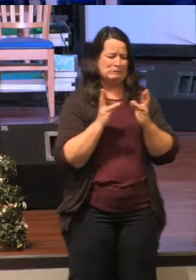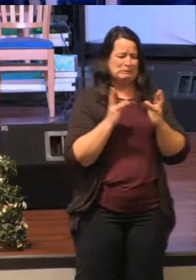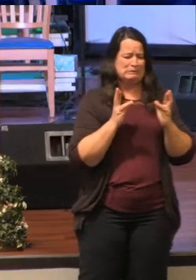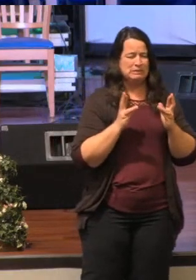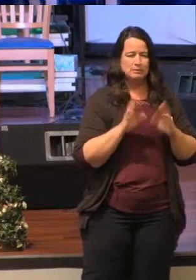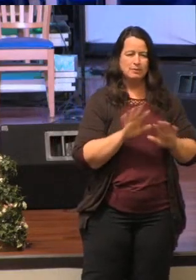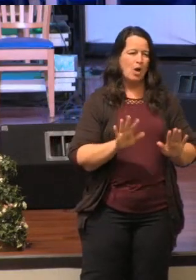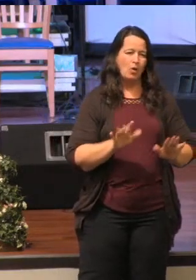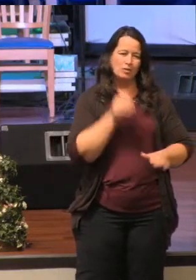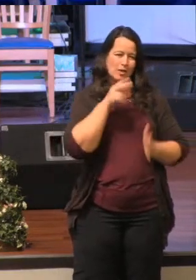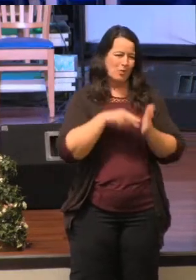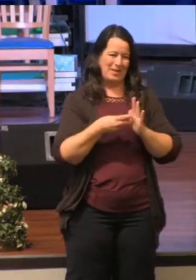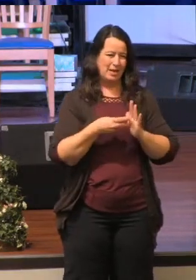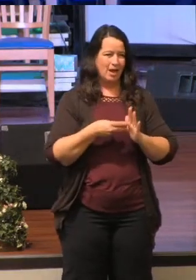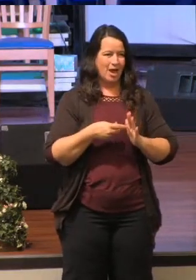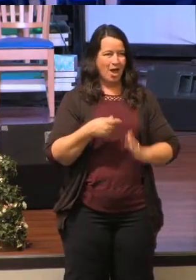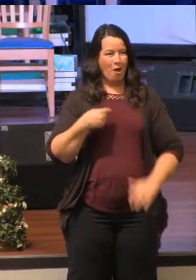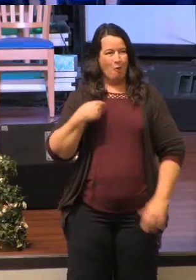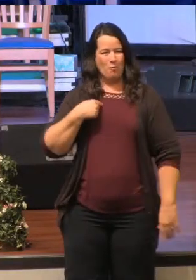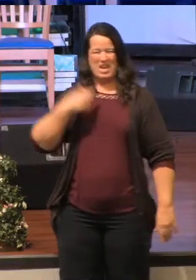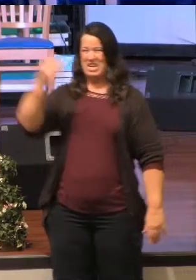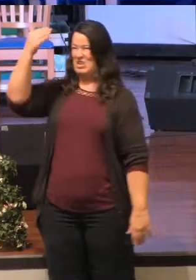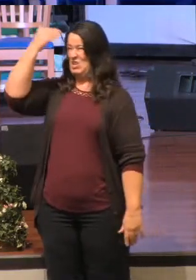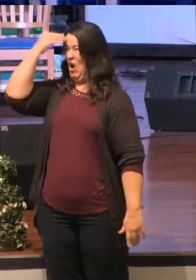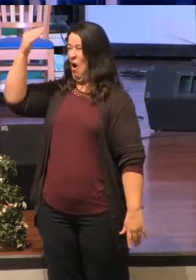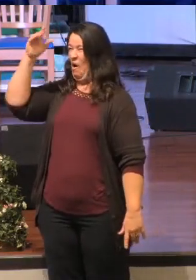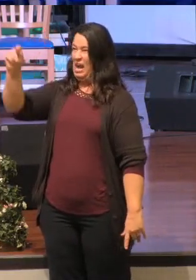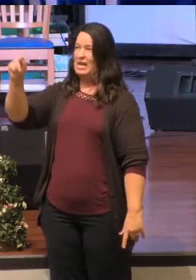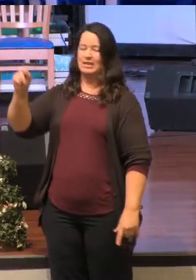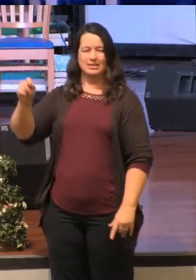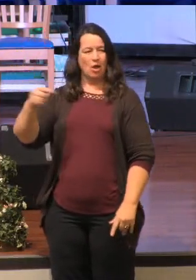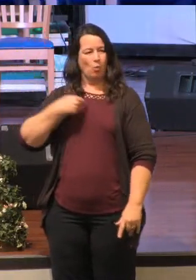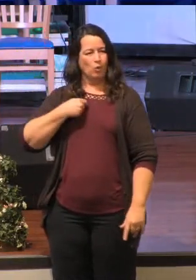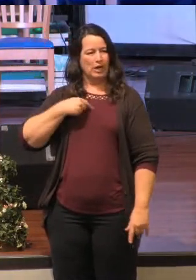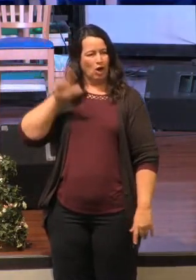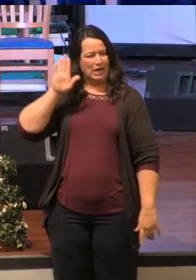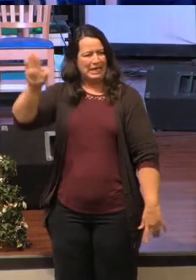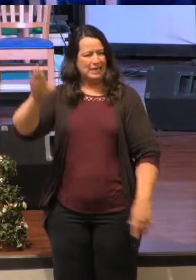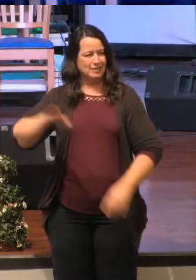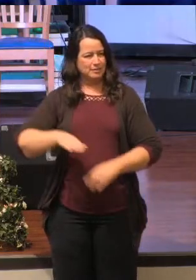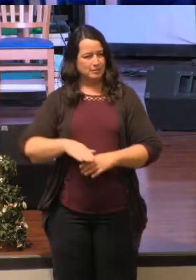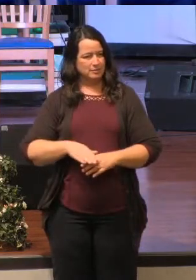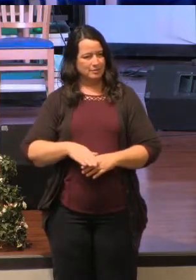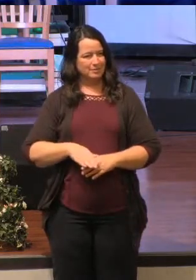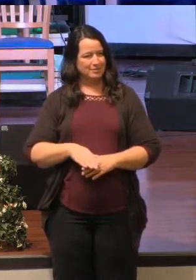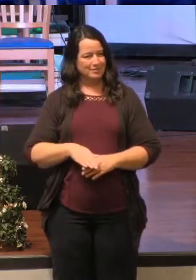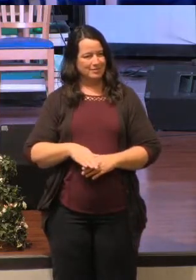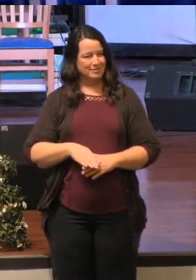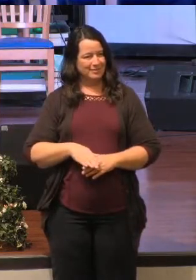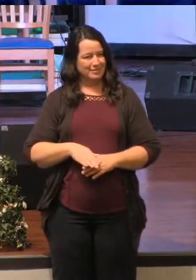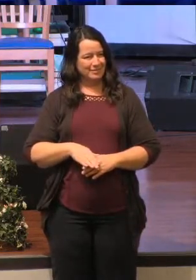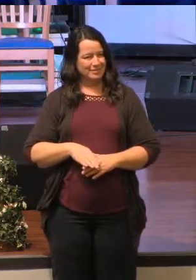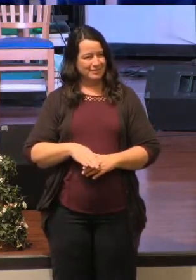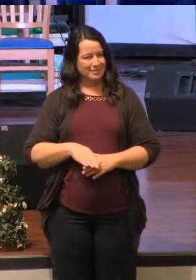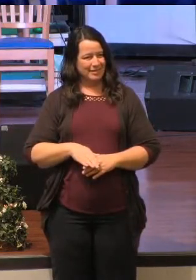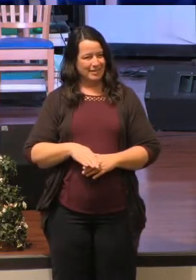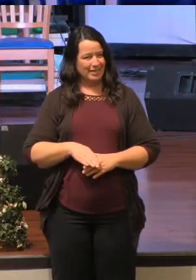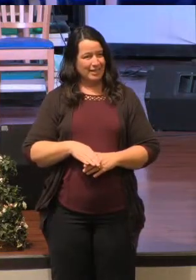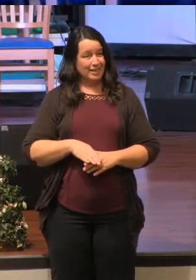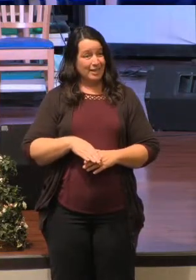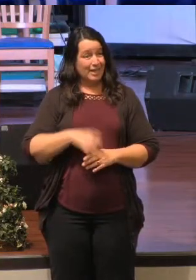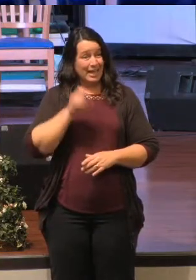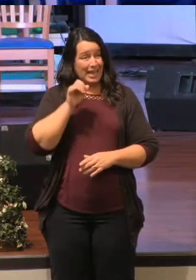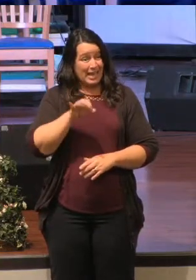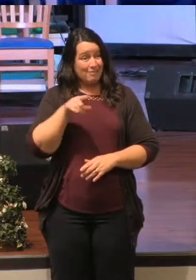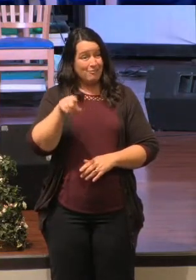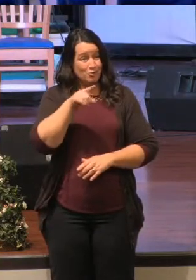No. It's, man, we got it. We are His. And here's the thing. If you're God's kid, He's never,